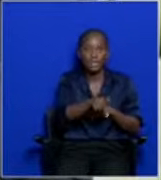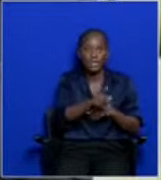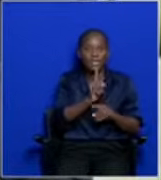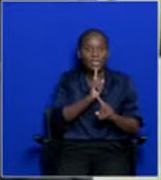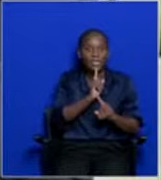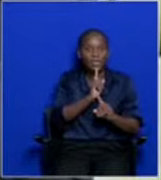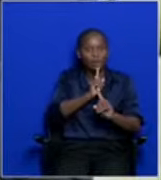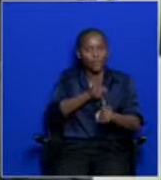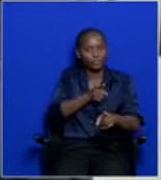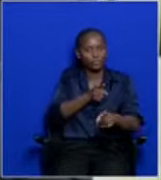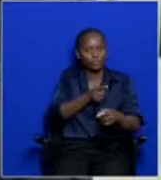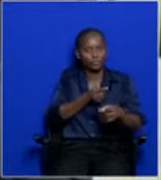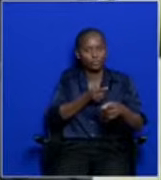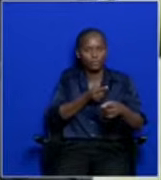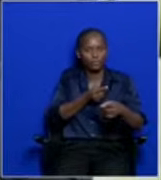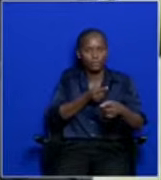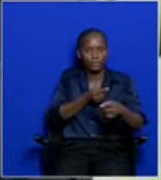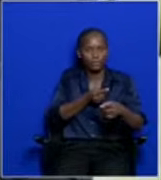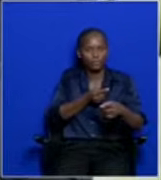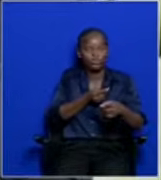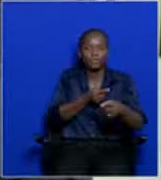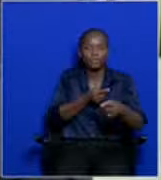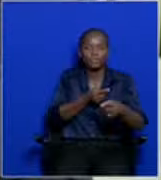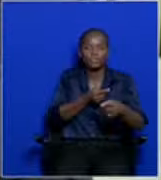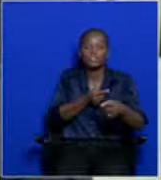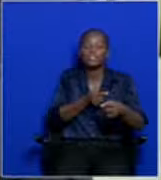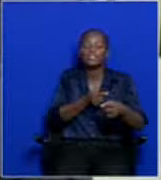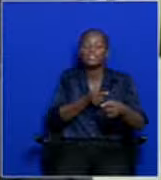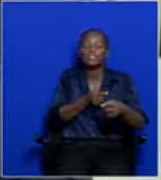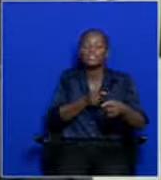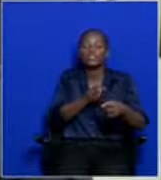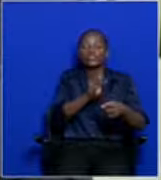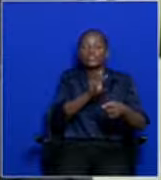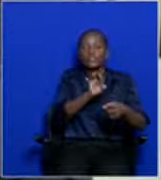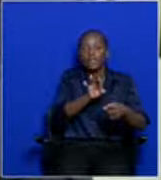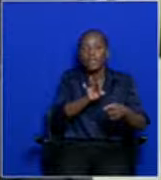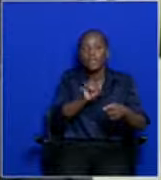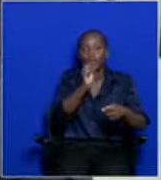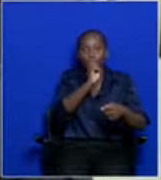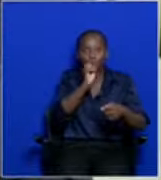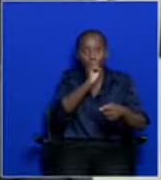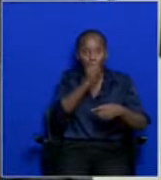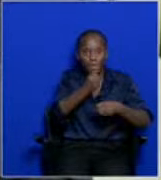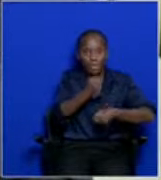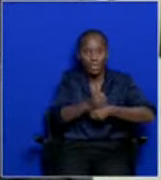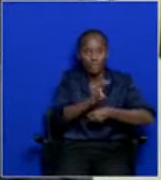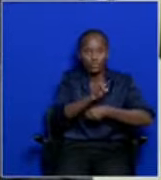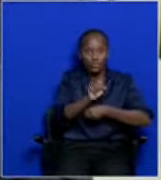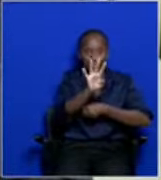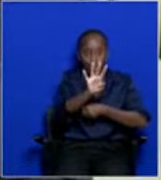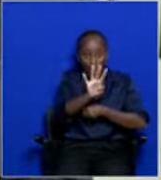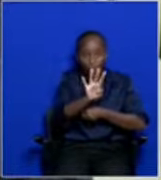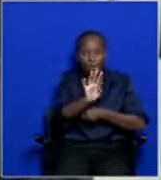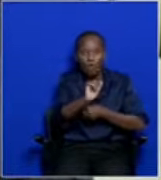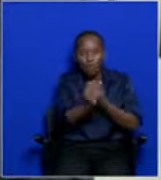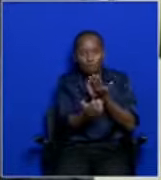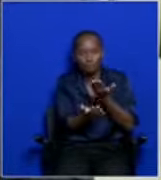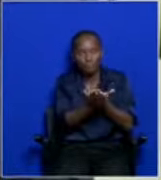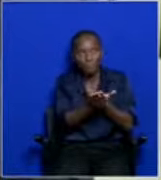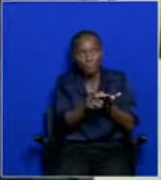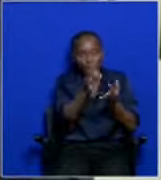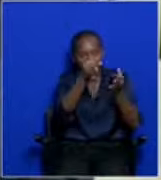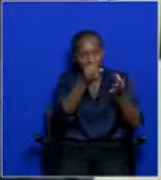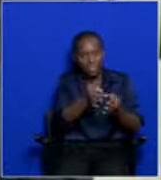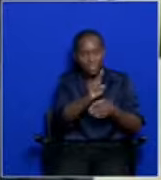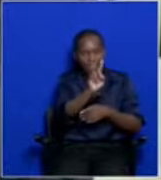and returned the docket to DPP. These are attached as Annex TLM 5.1.